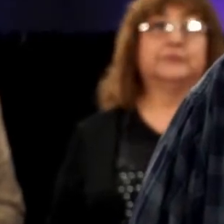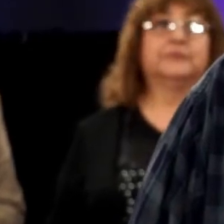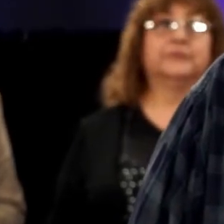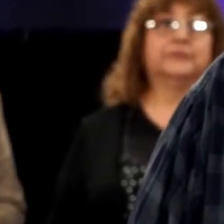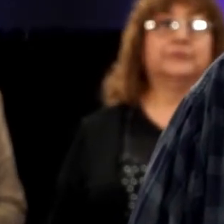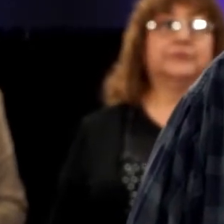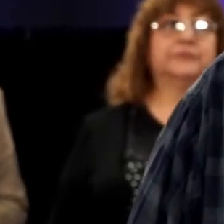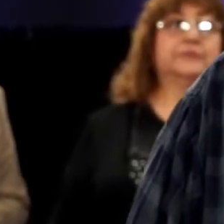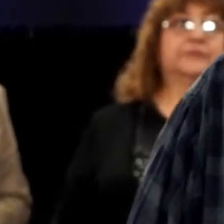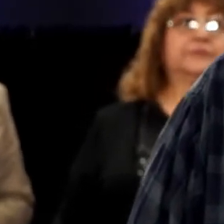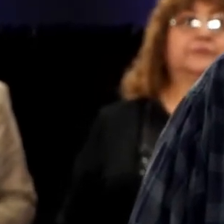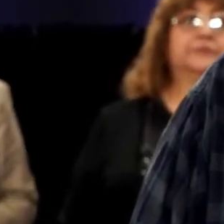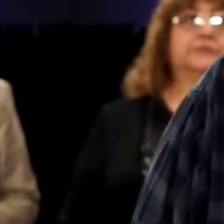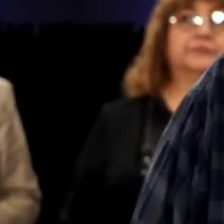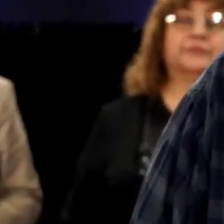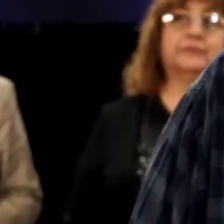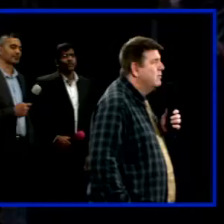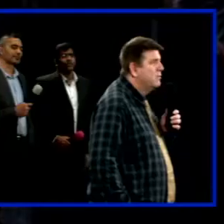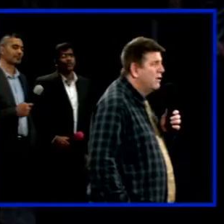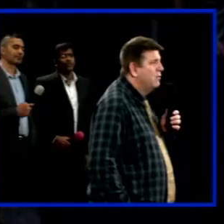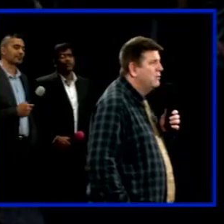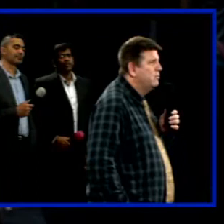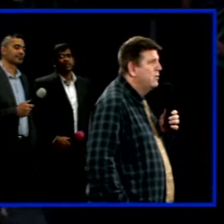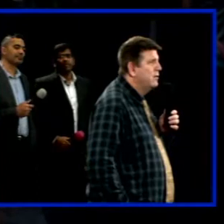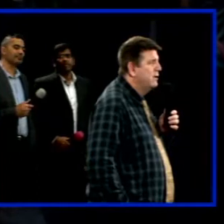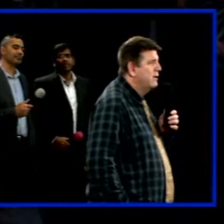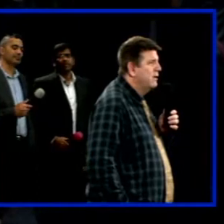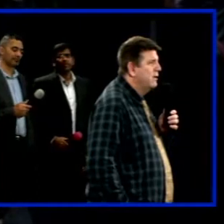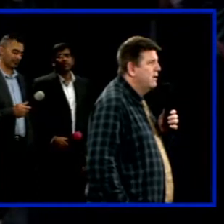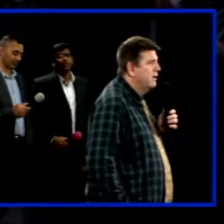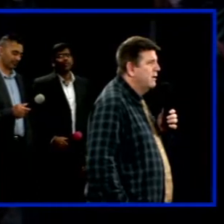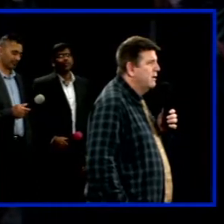I cannot teach good enough, even with the Holy Spirit.